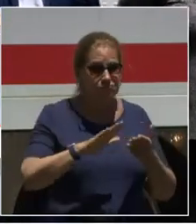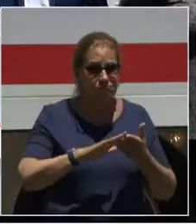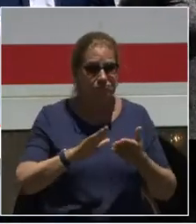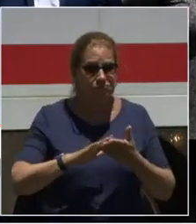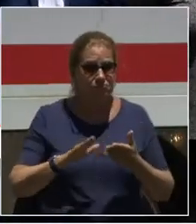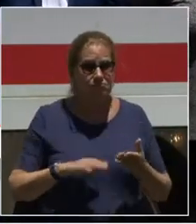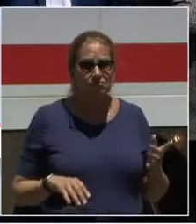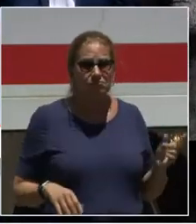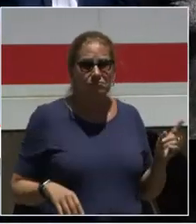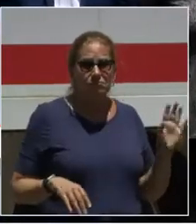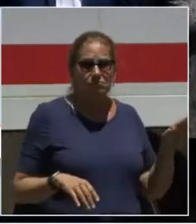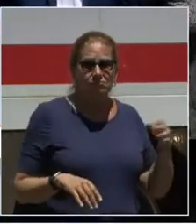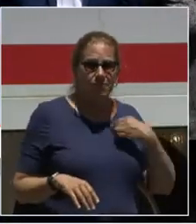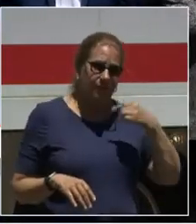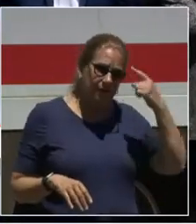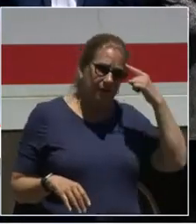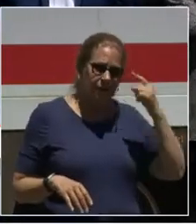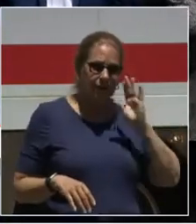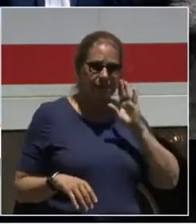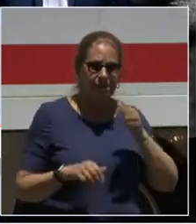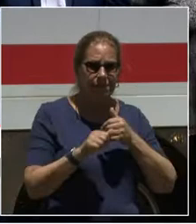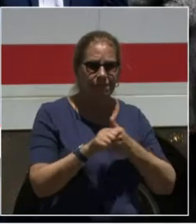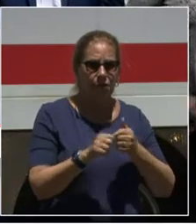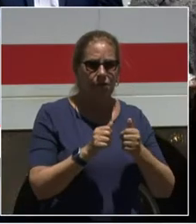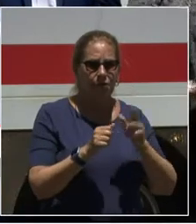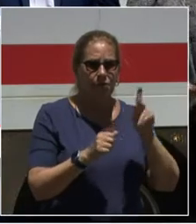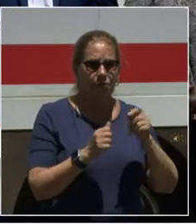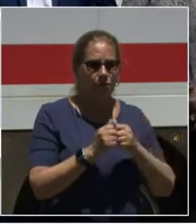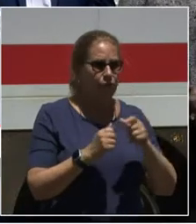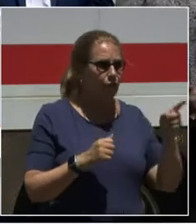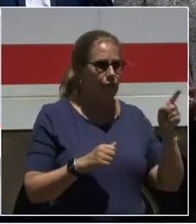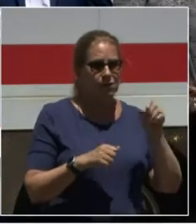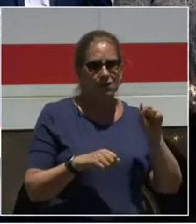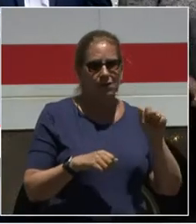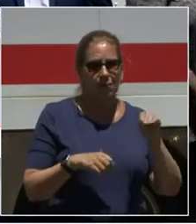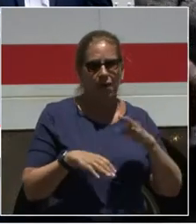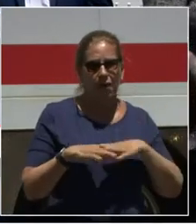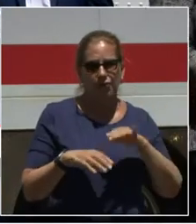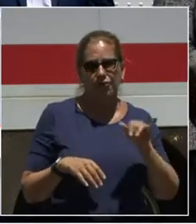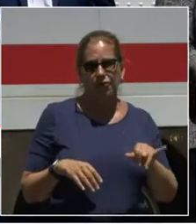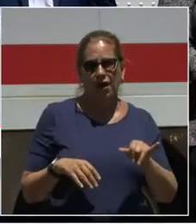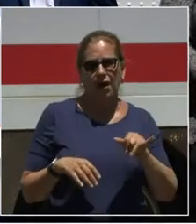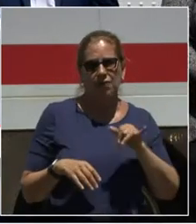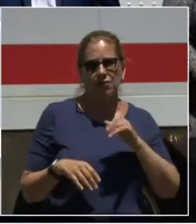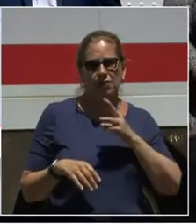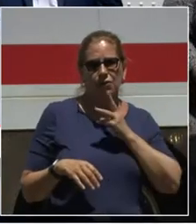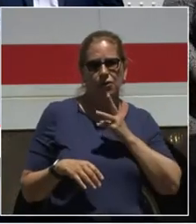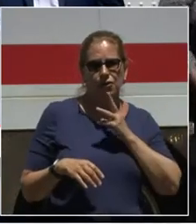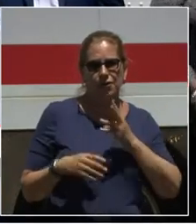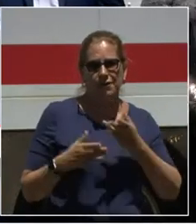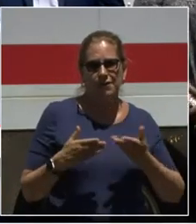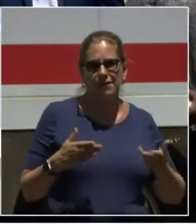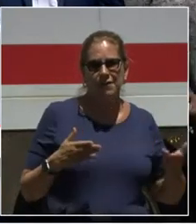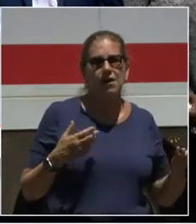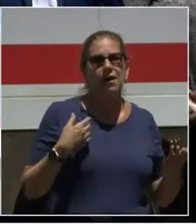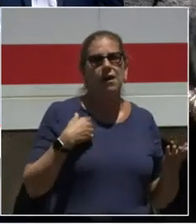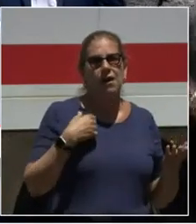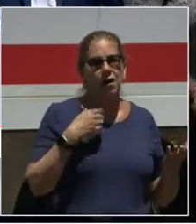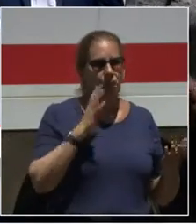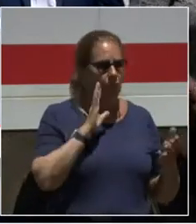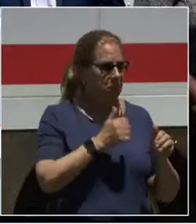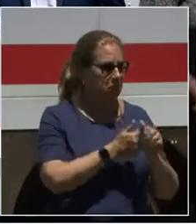I might have to follow up with you about that, Sam. I don't have it on the top of my mind, but I'm happy to follow up with you.